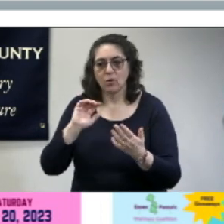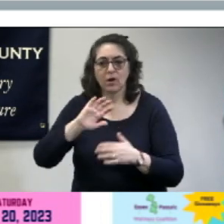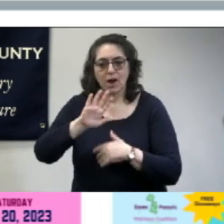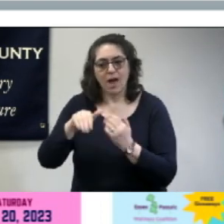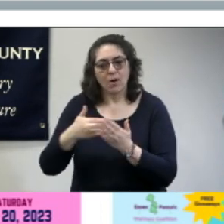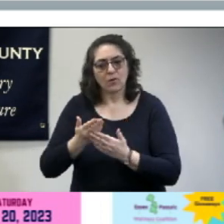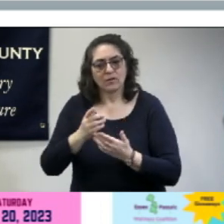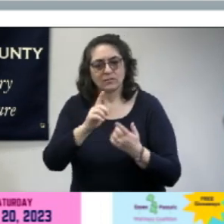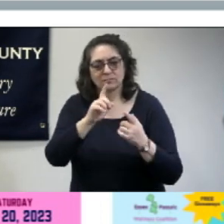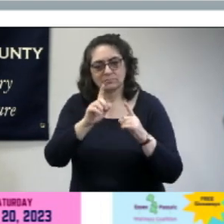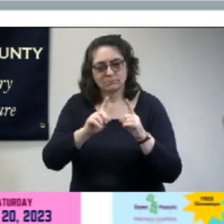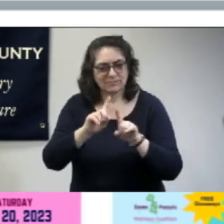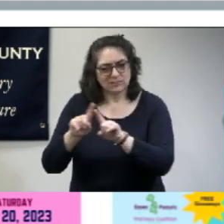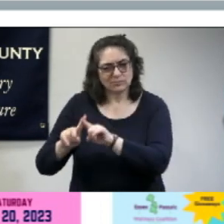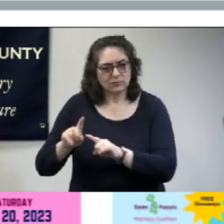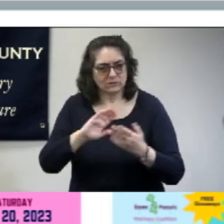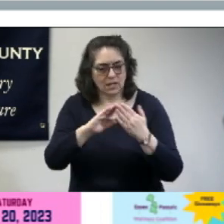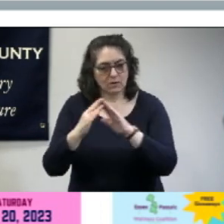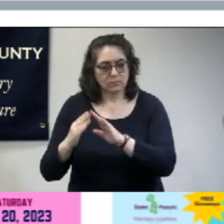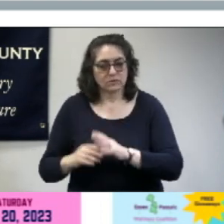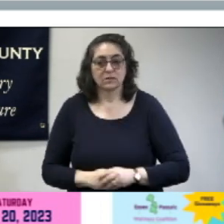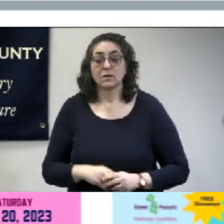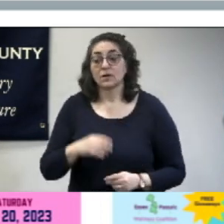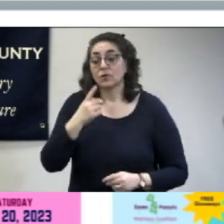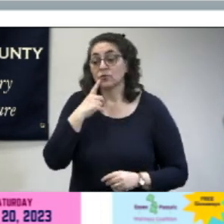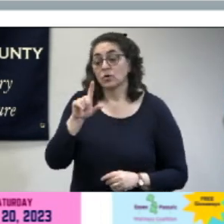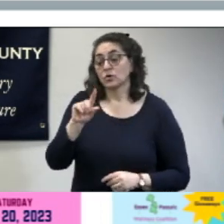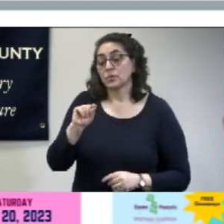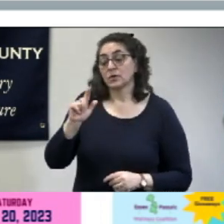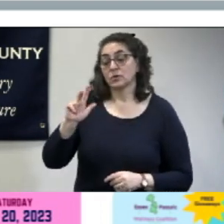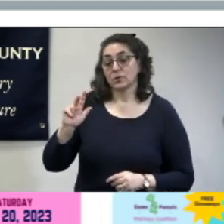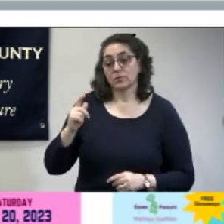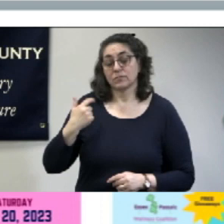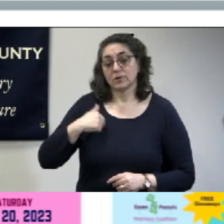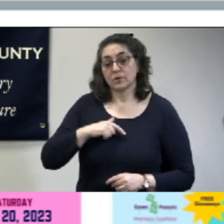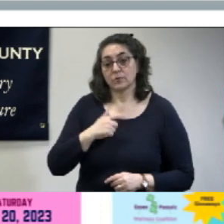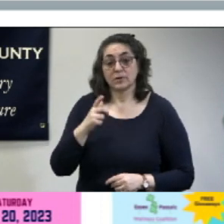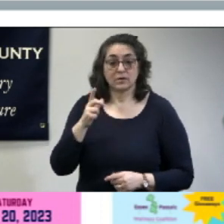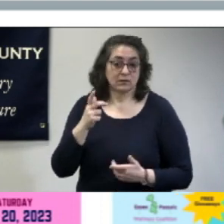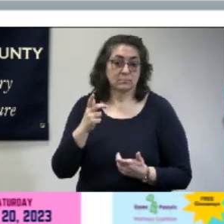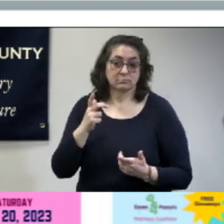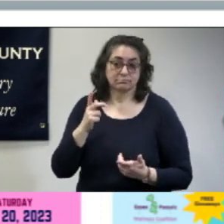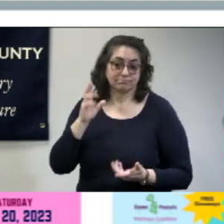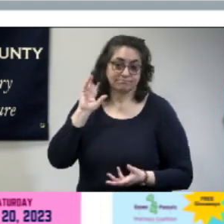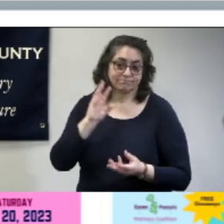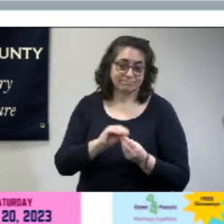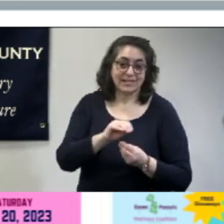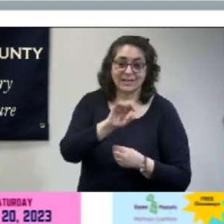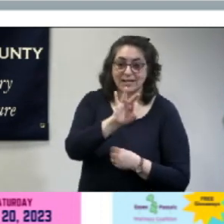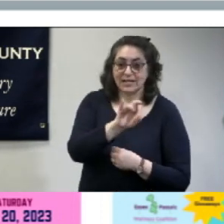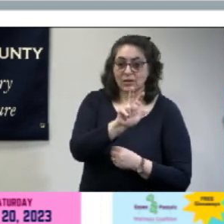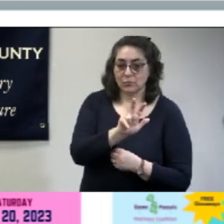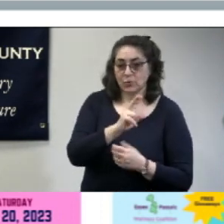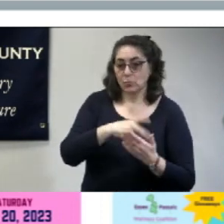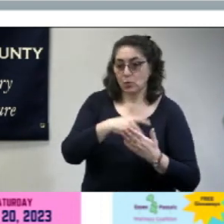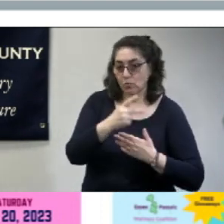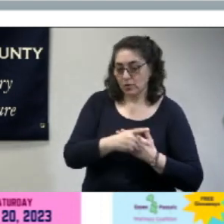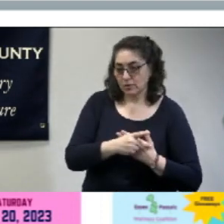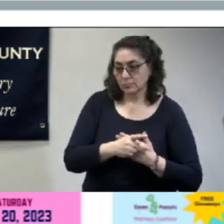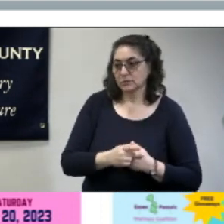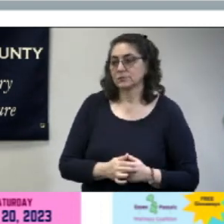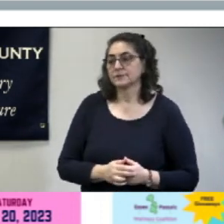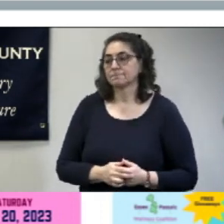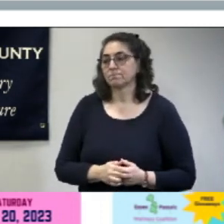towns. So for 2023, we did a total of 93 programs and